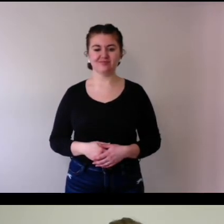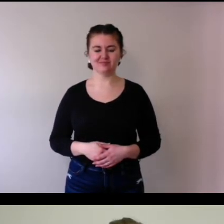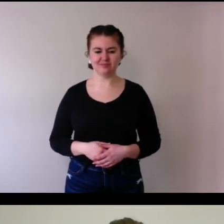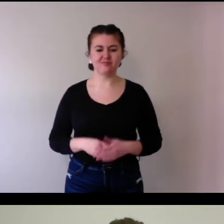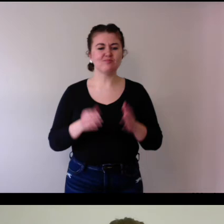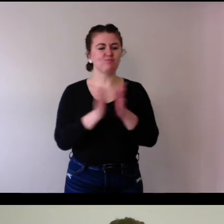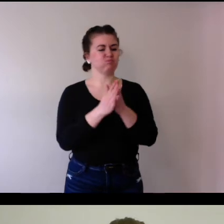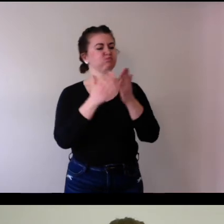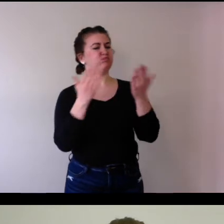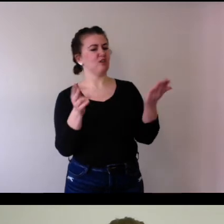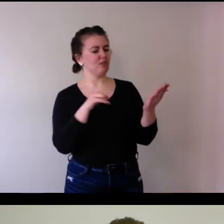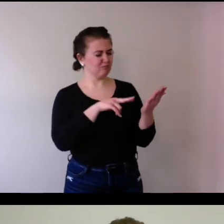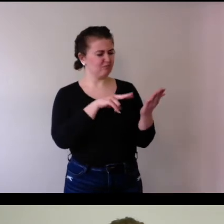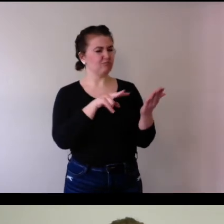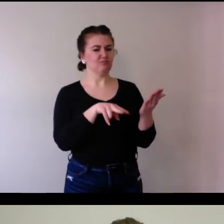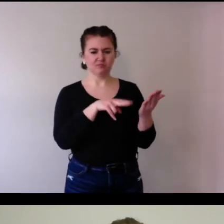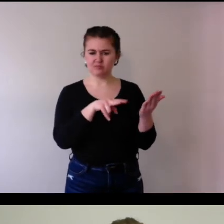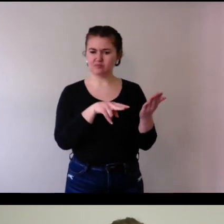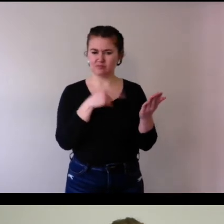And there's the inside cover.